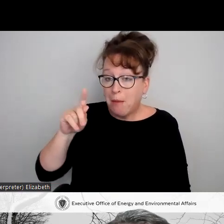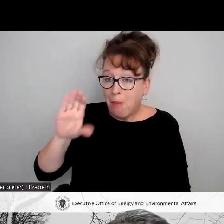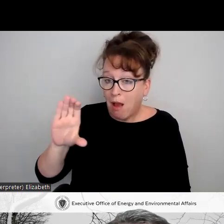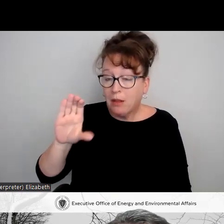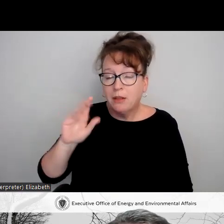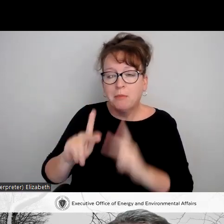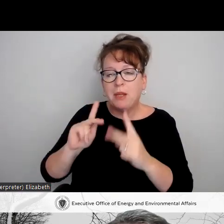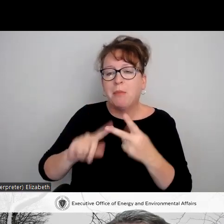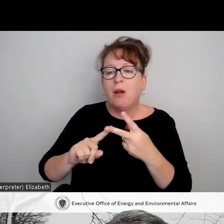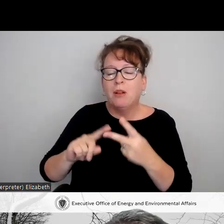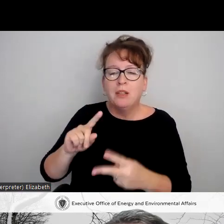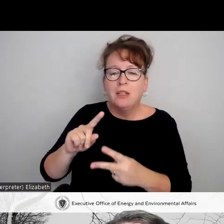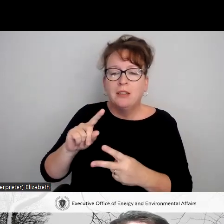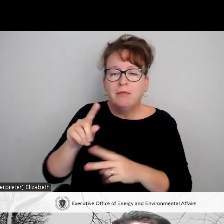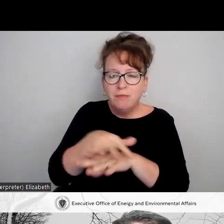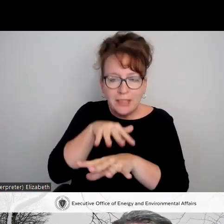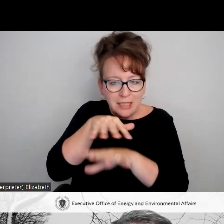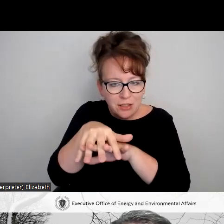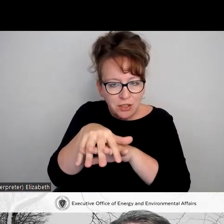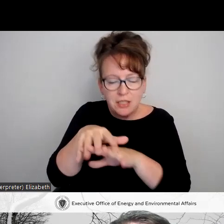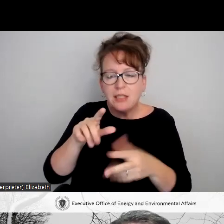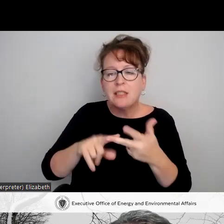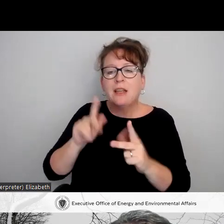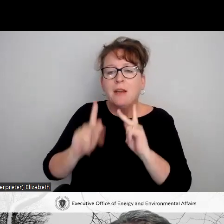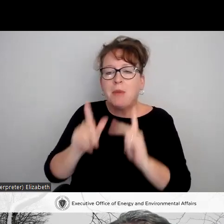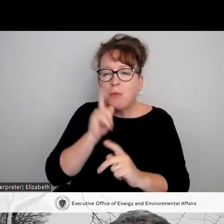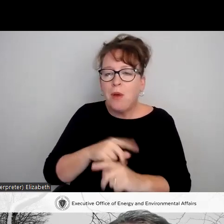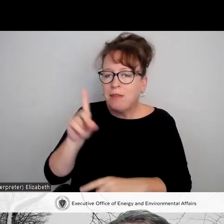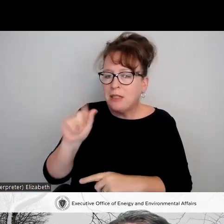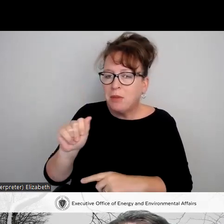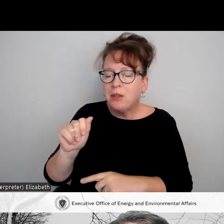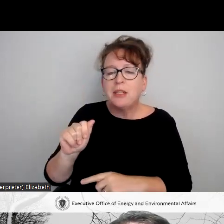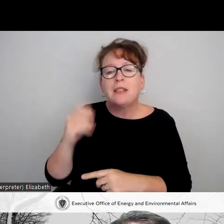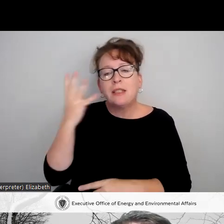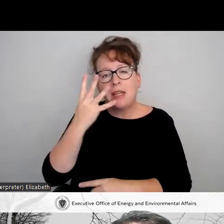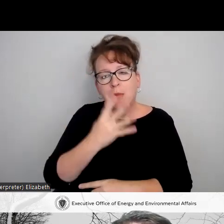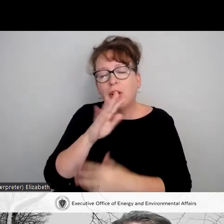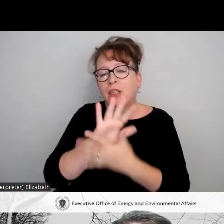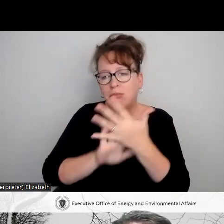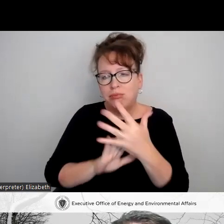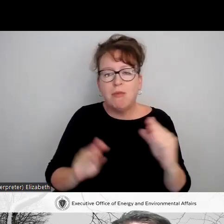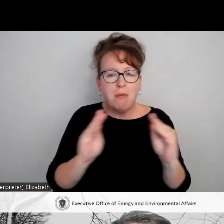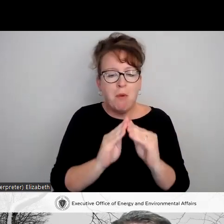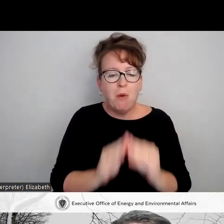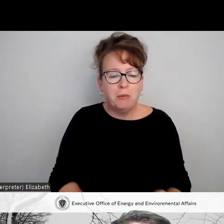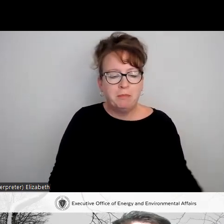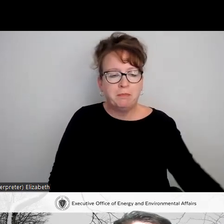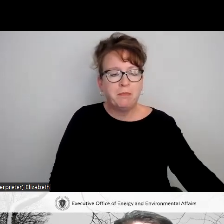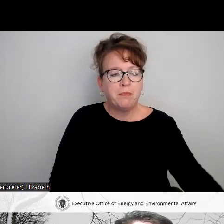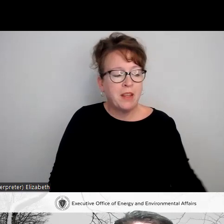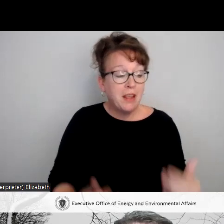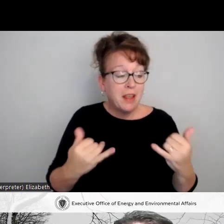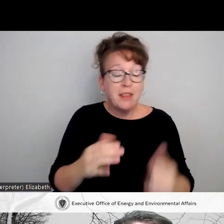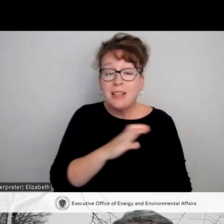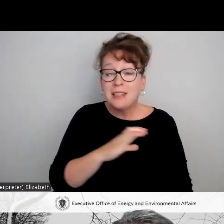veterans, people with disabilities, immigrants, and others. And I'll just note that this commission